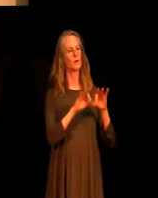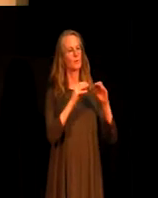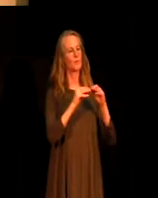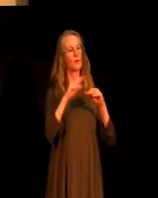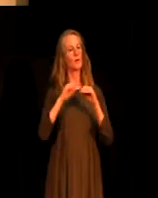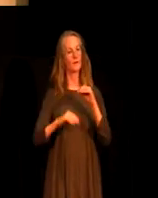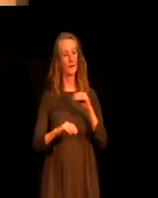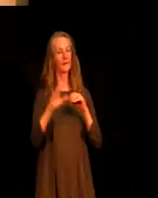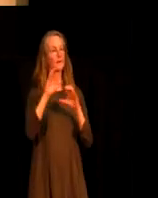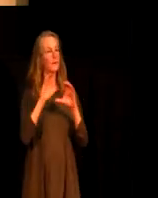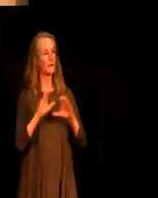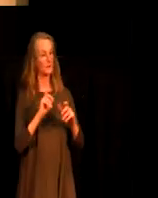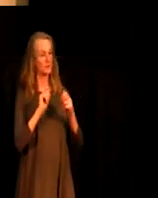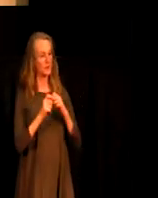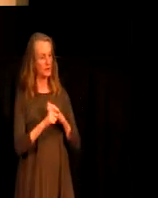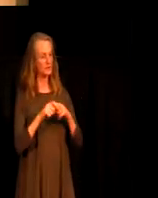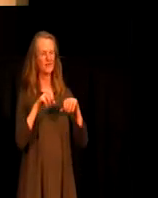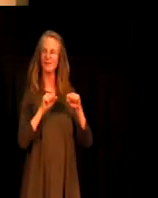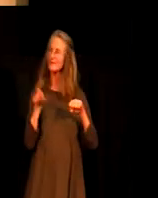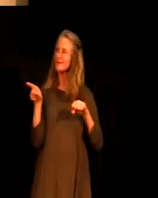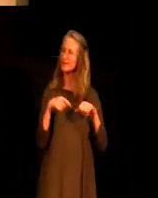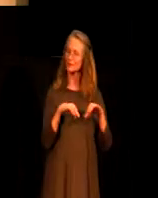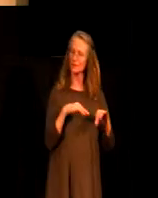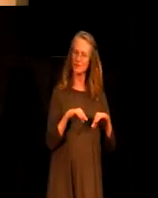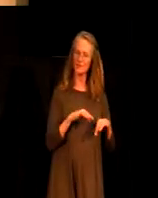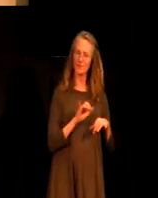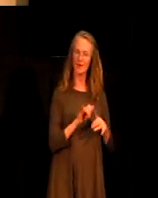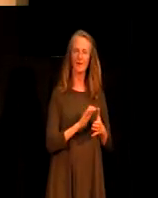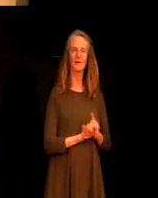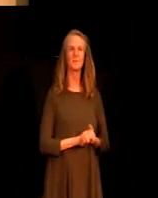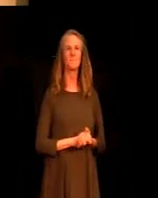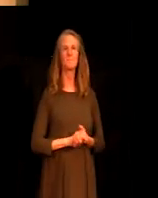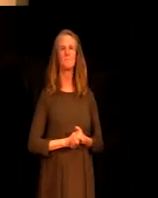change. Can you explain that?